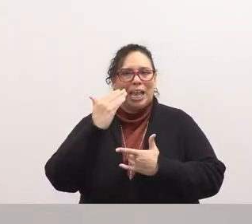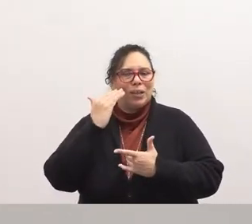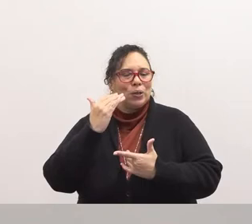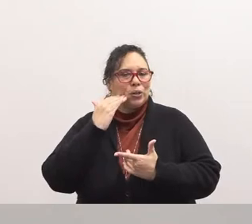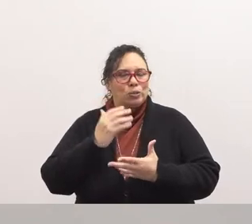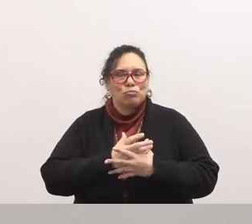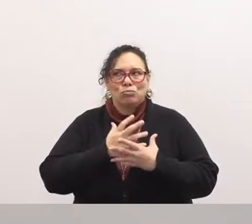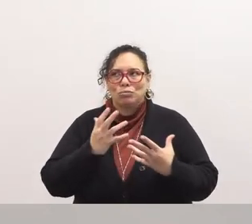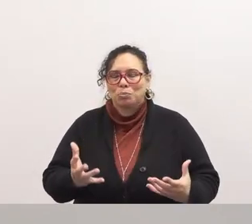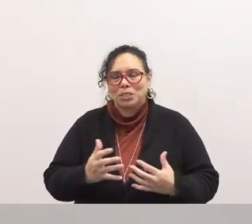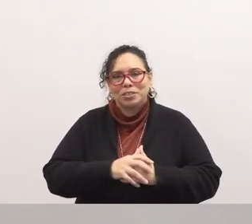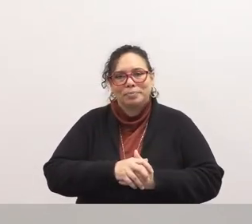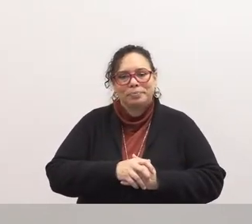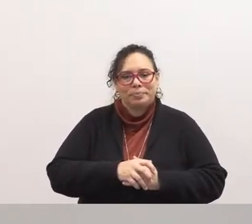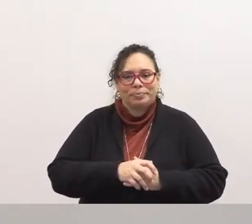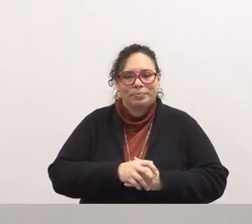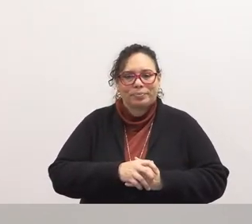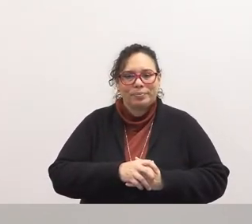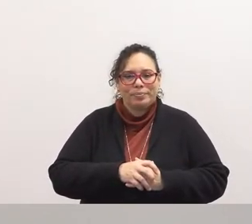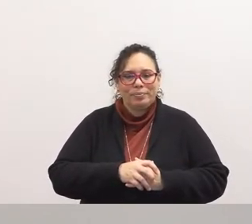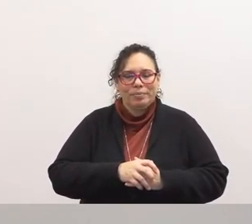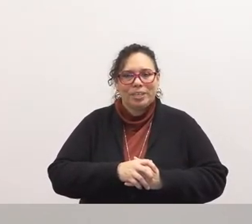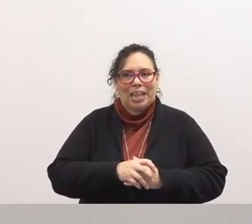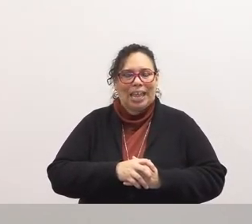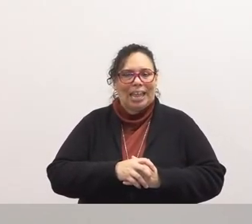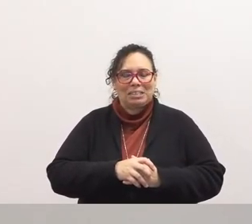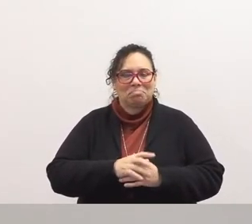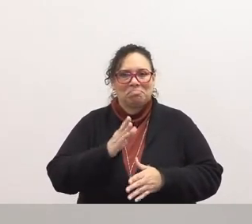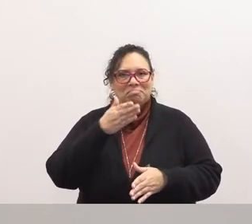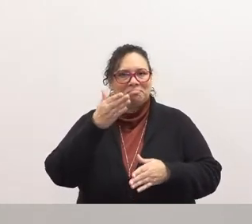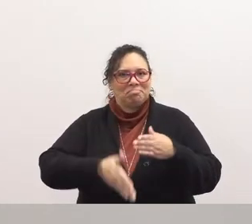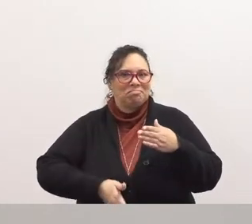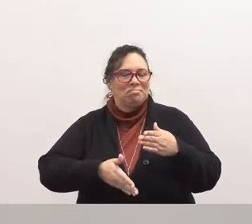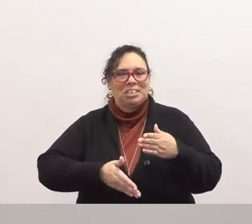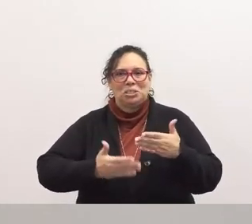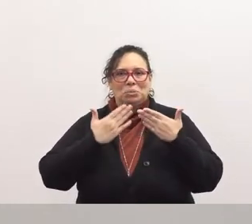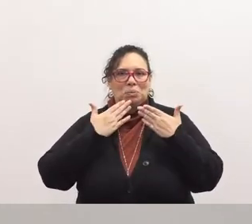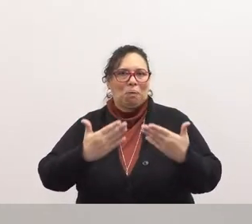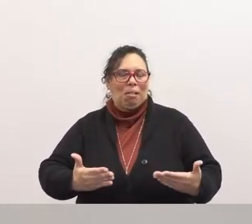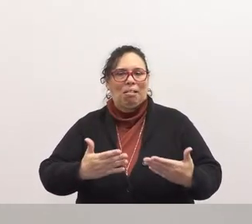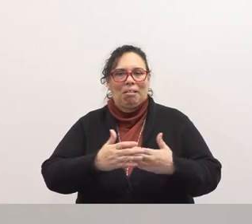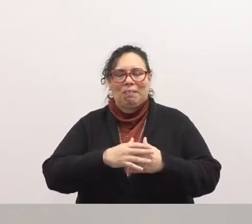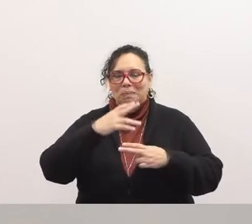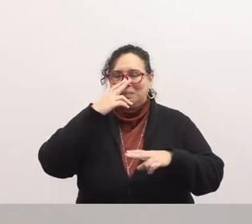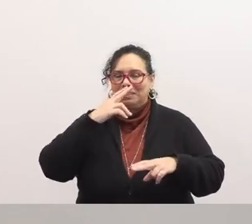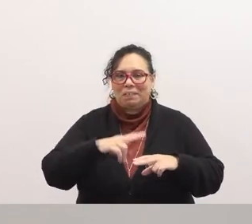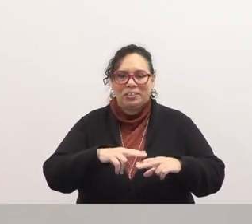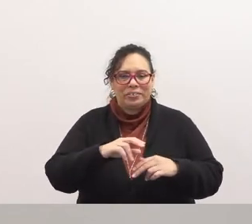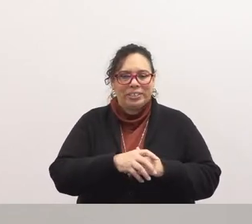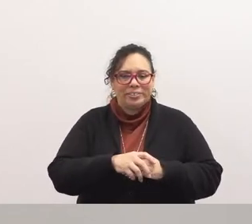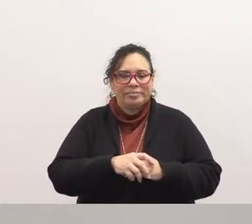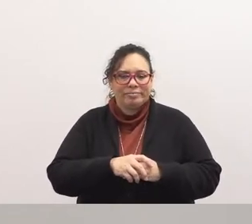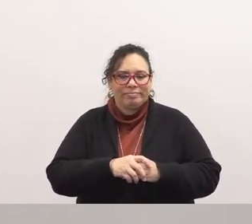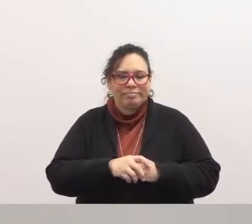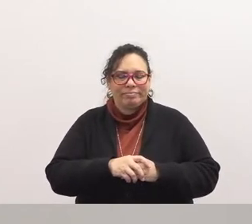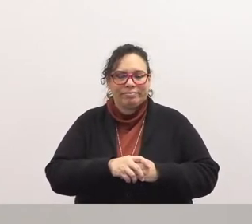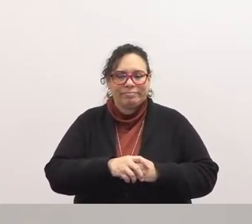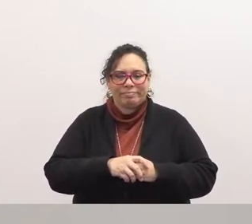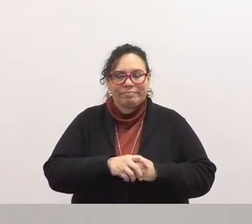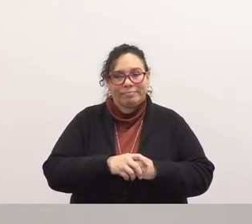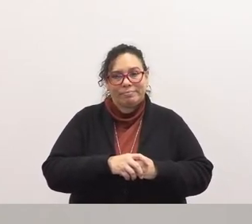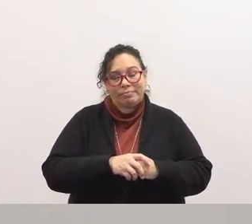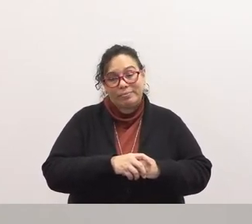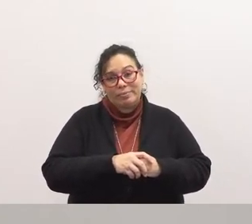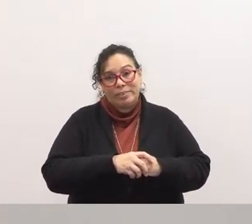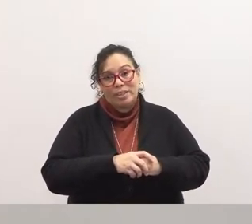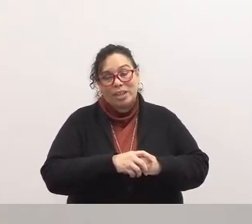into these things, and it just comes across so well, and it was very fun. And then I